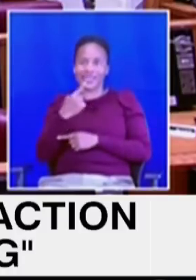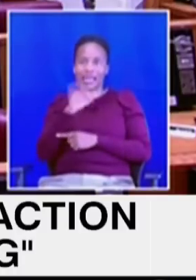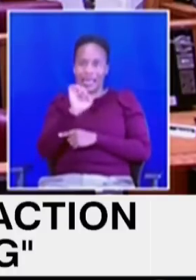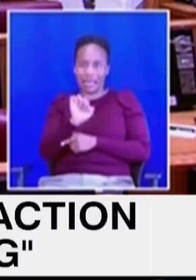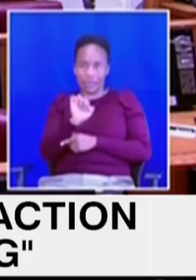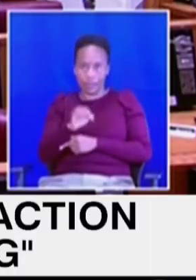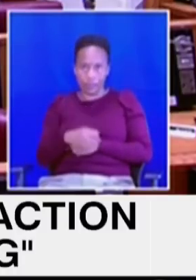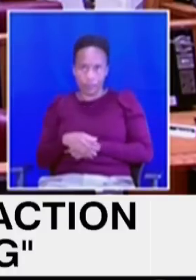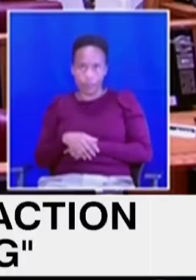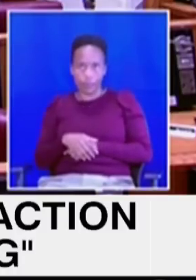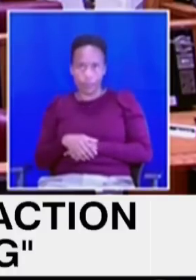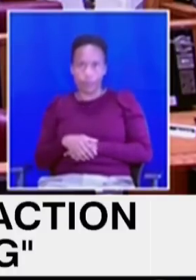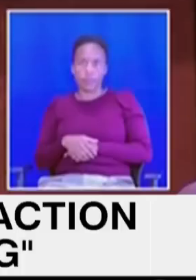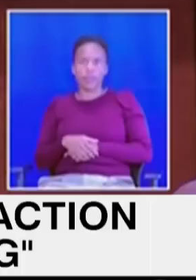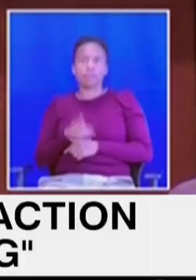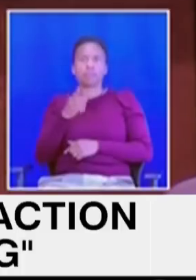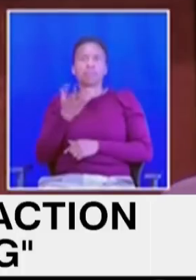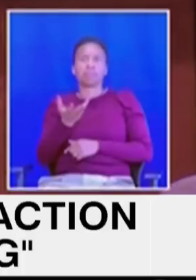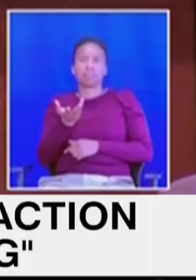such as it was given.